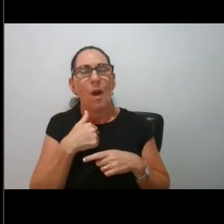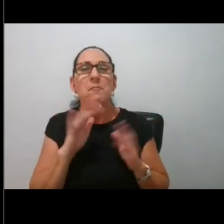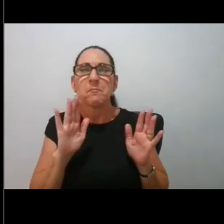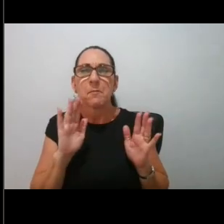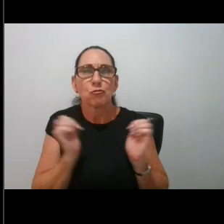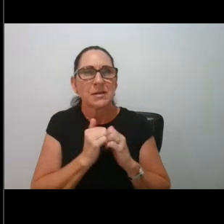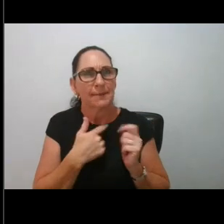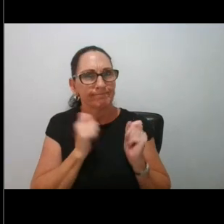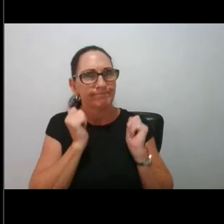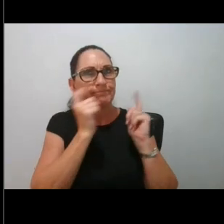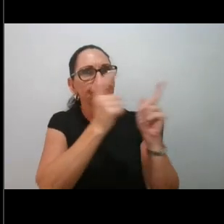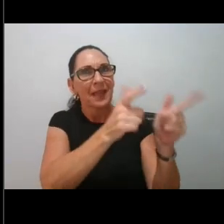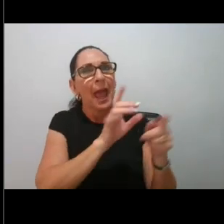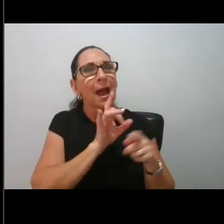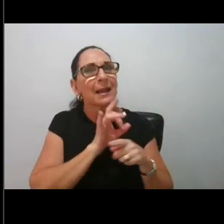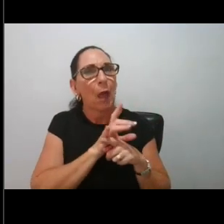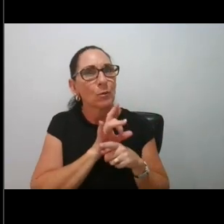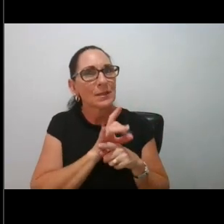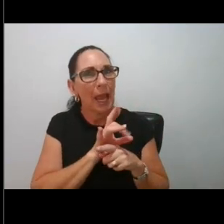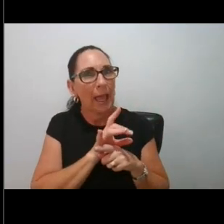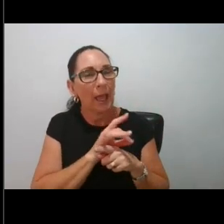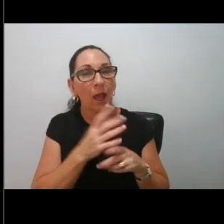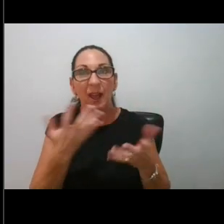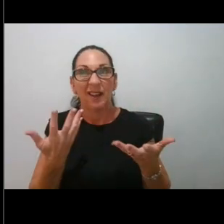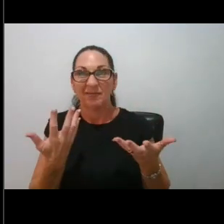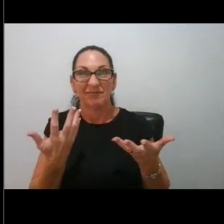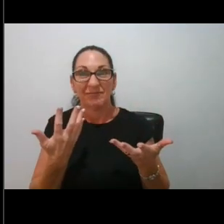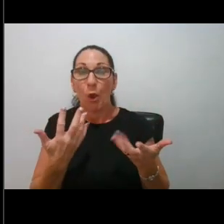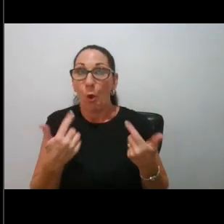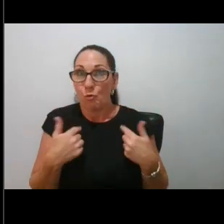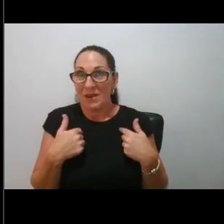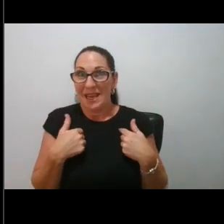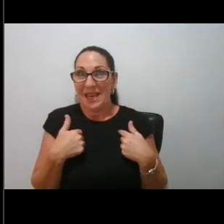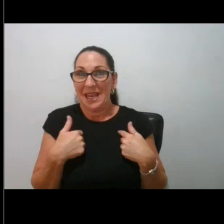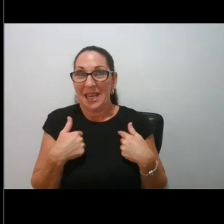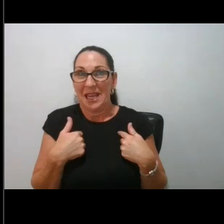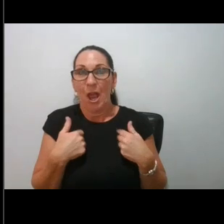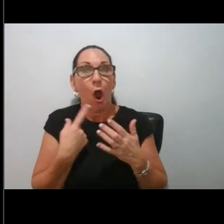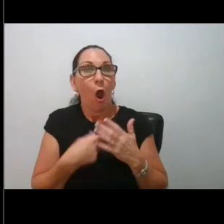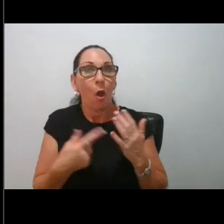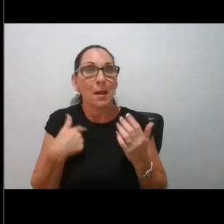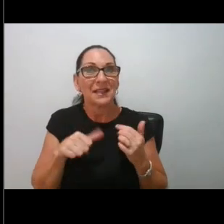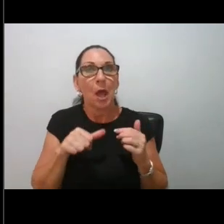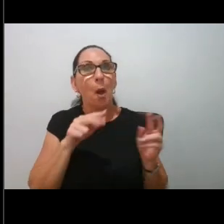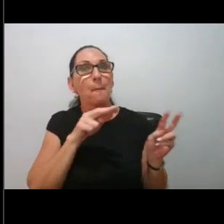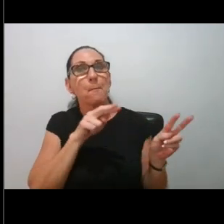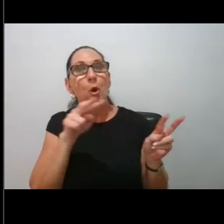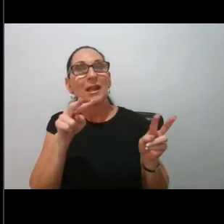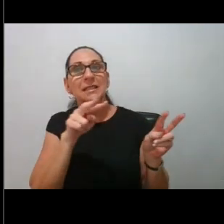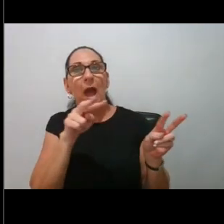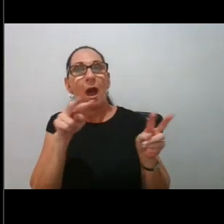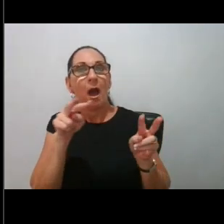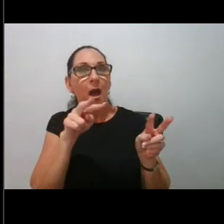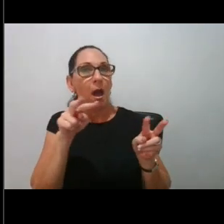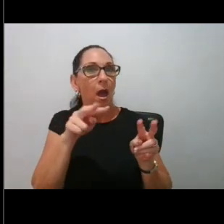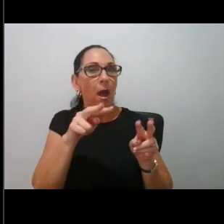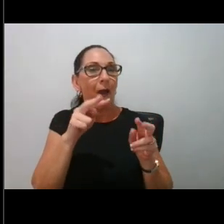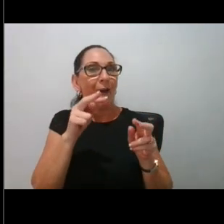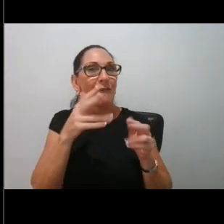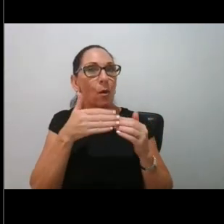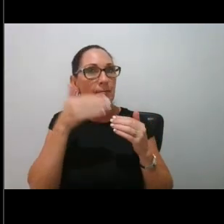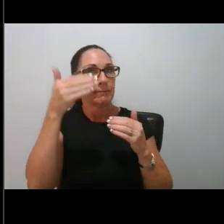only monitor that outcome for up to 6 months from the date of the